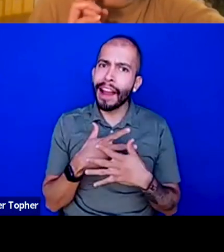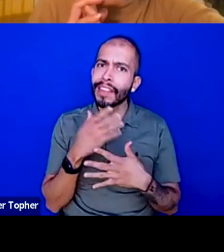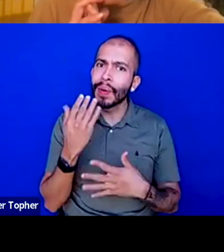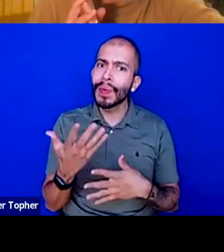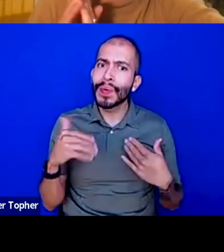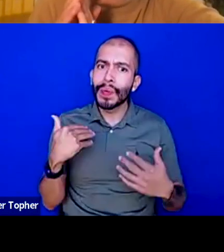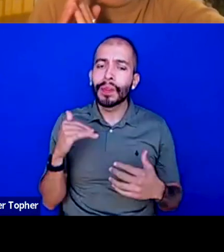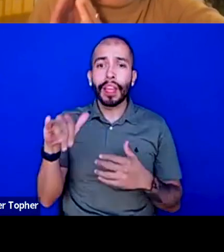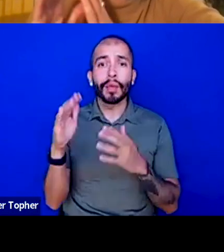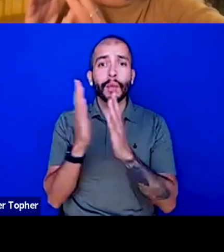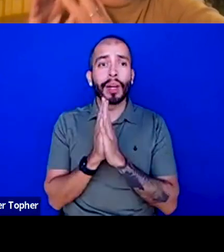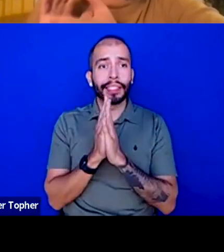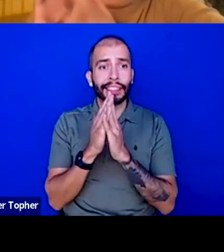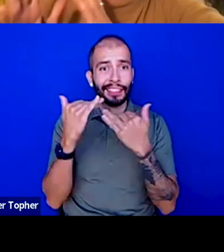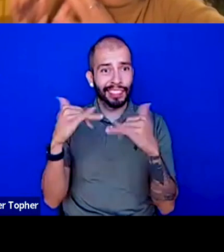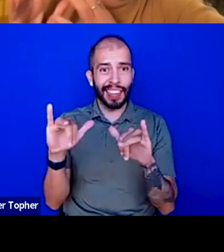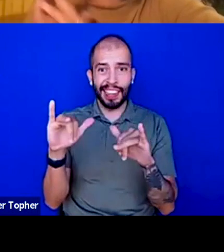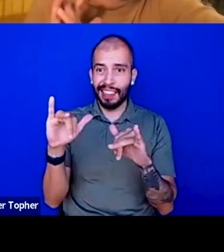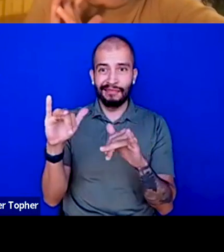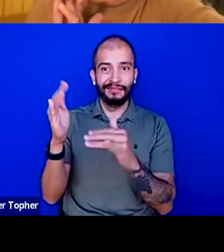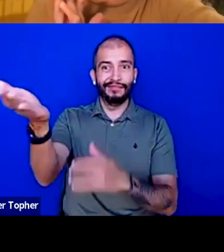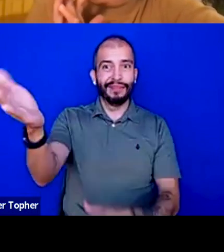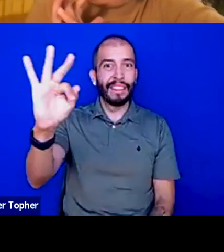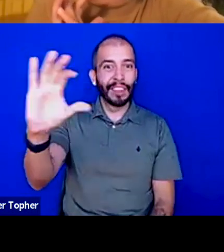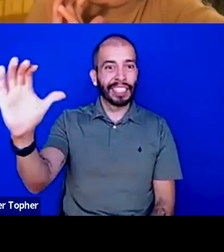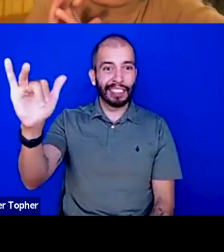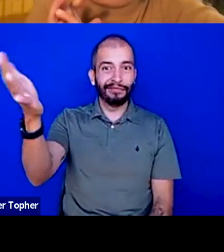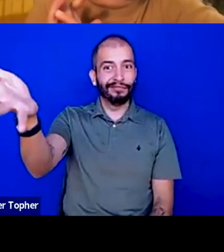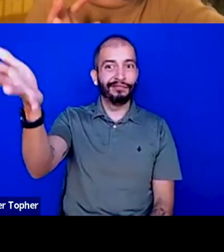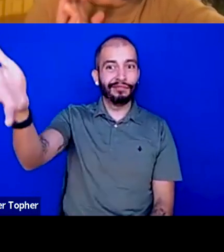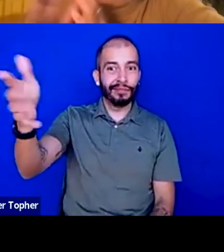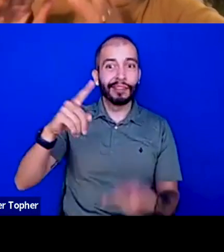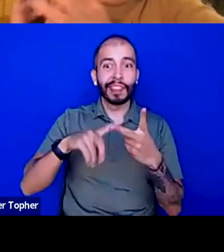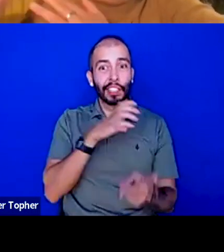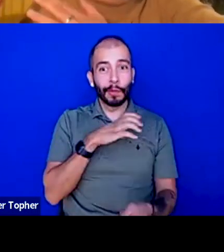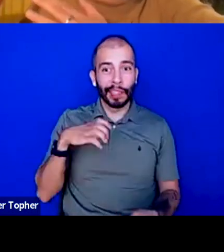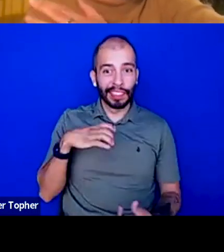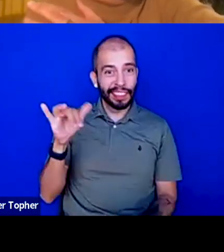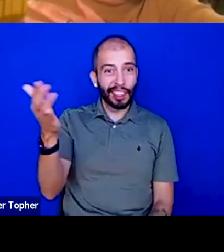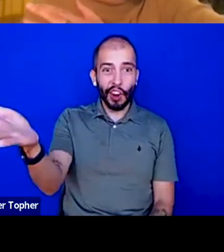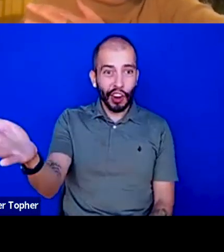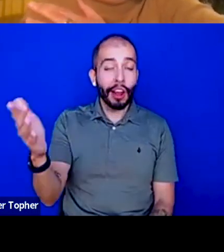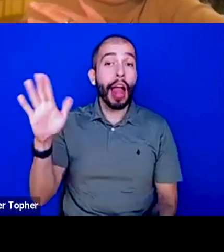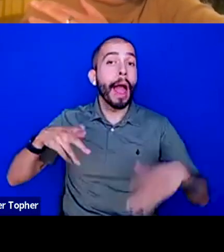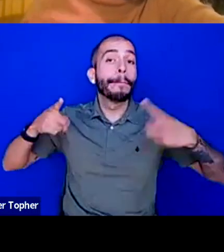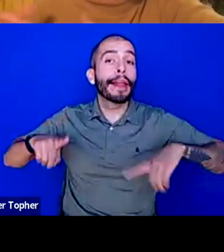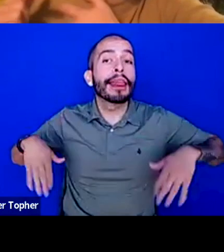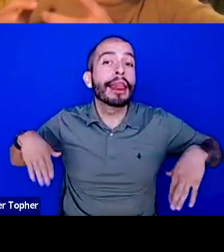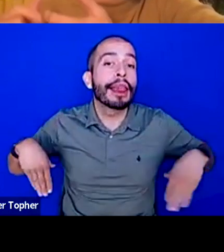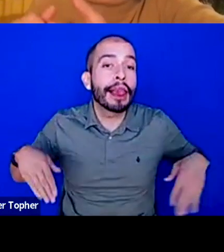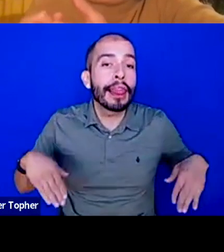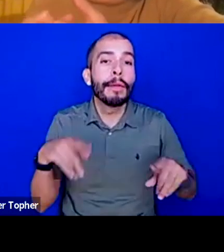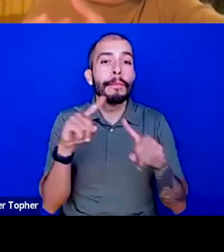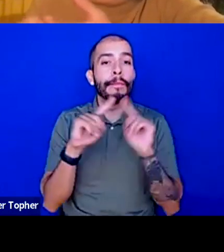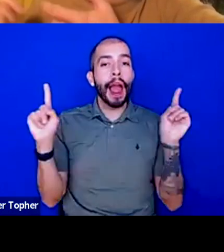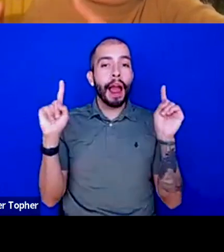but what's happening right now is that crisis hotlines are claiming to not geolocate while still doing so in partnership with 911 and not